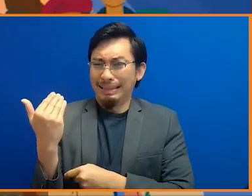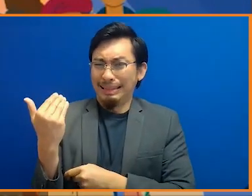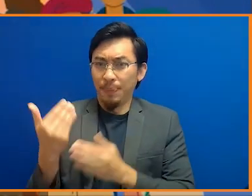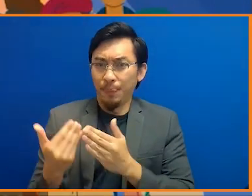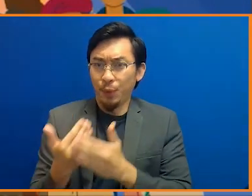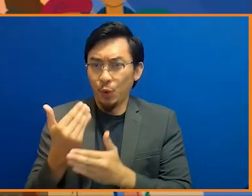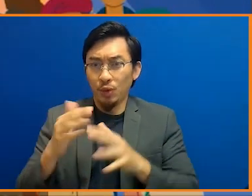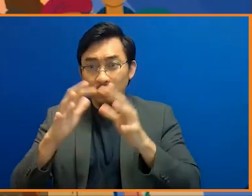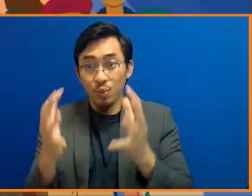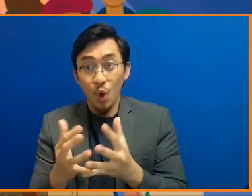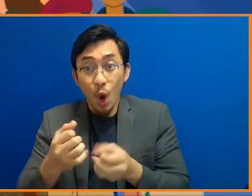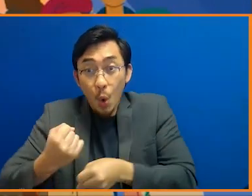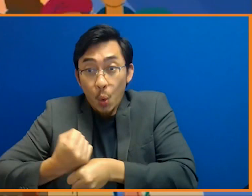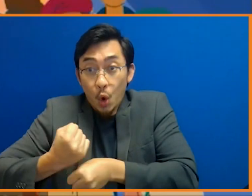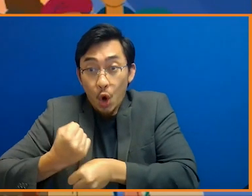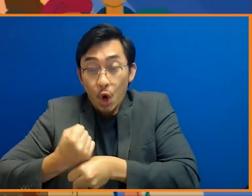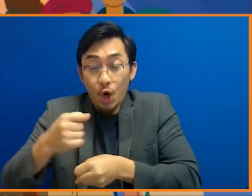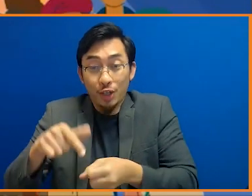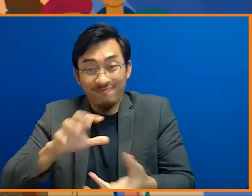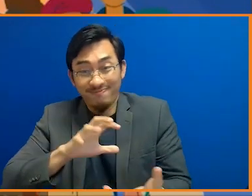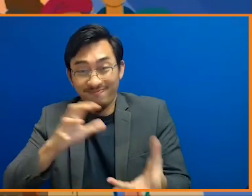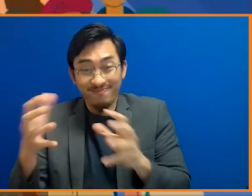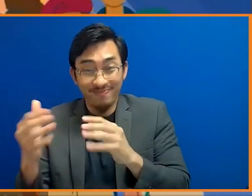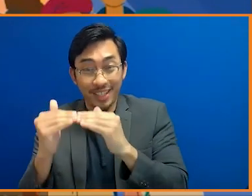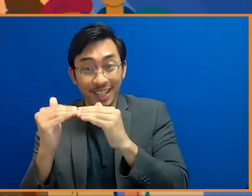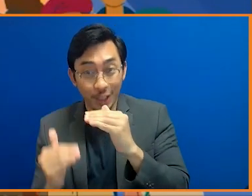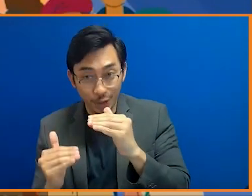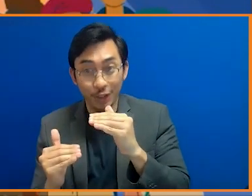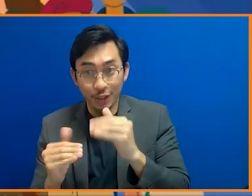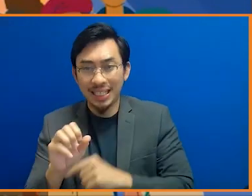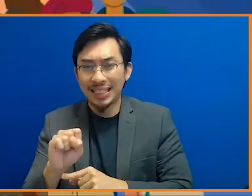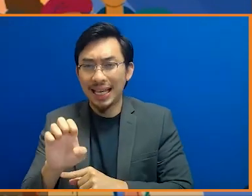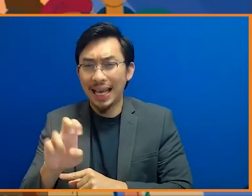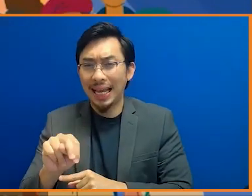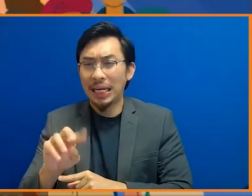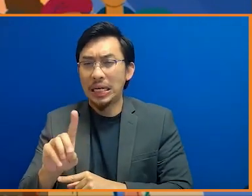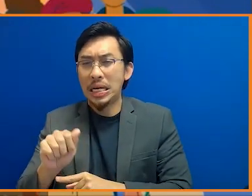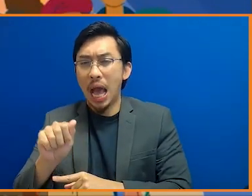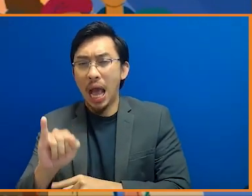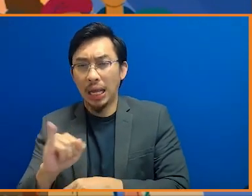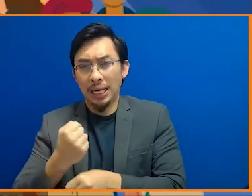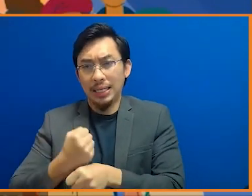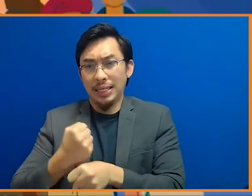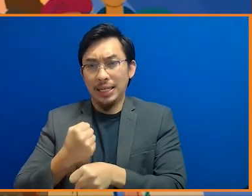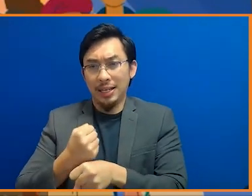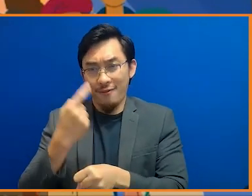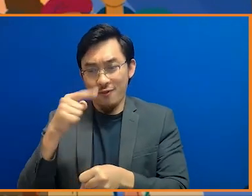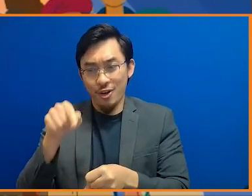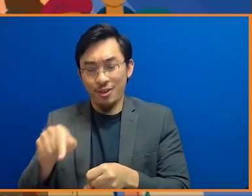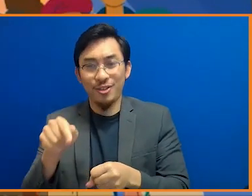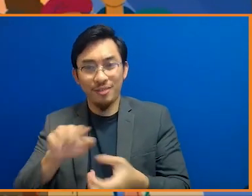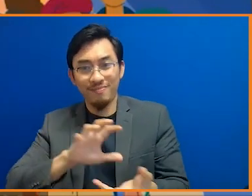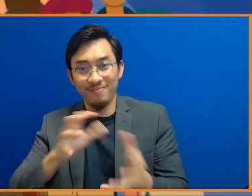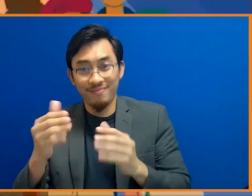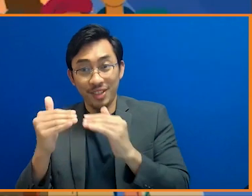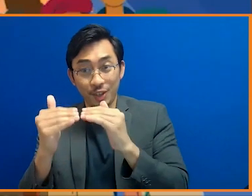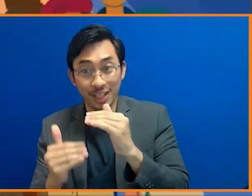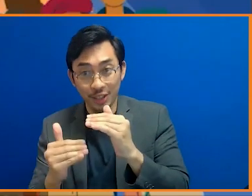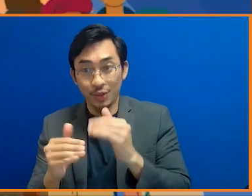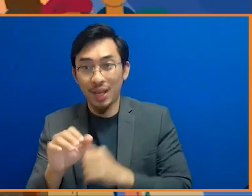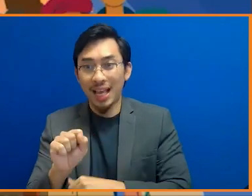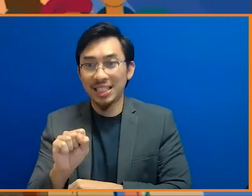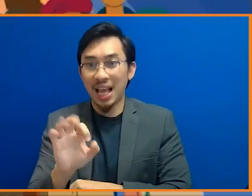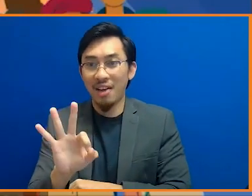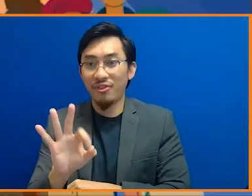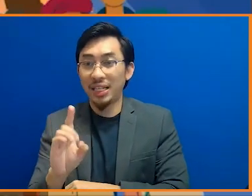recent global framework on disaster risk reduction. It's called Sendai Framework for Disaster Risk Reduction, or in short, we